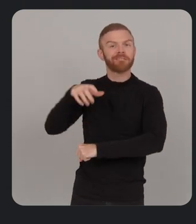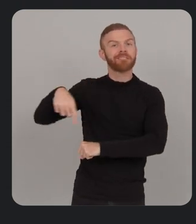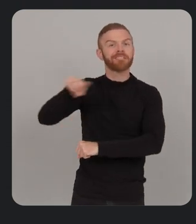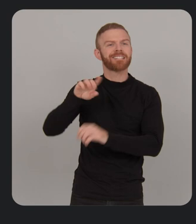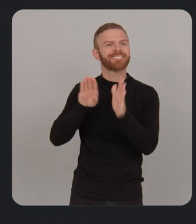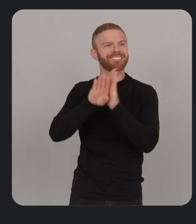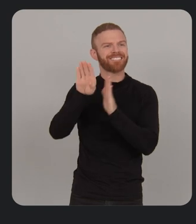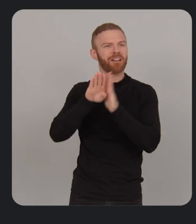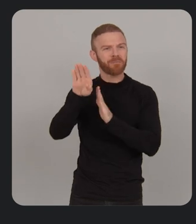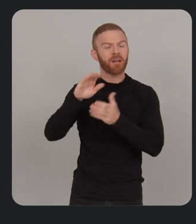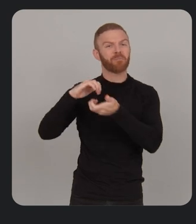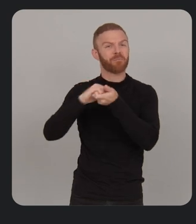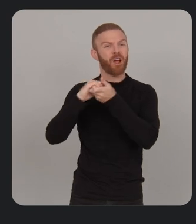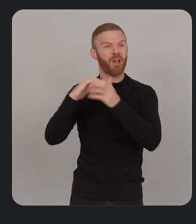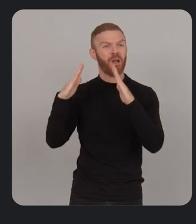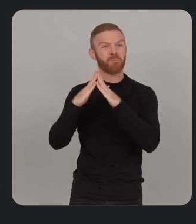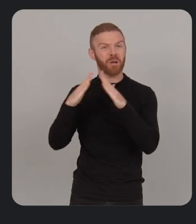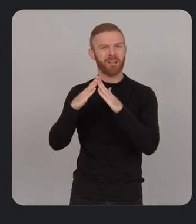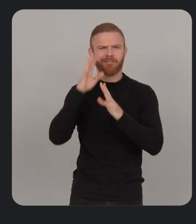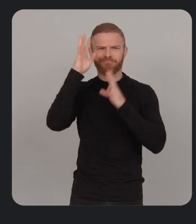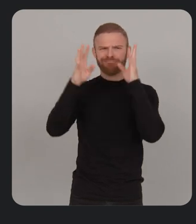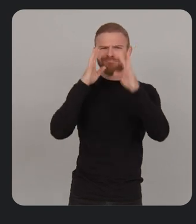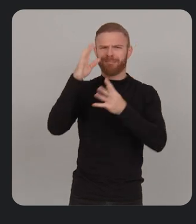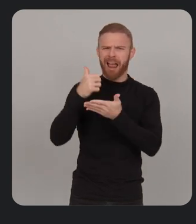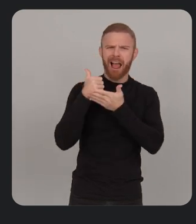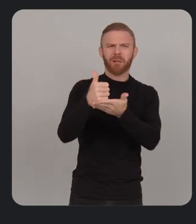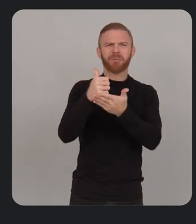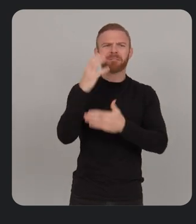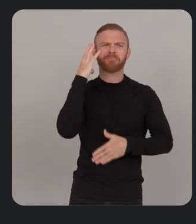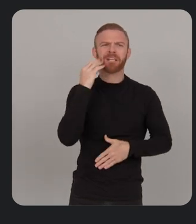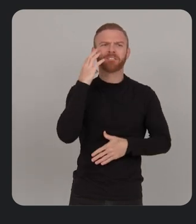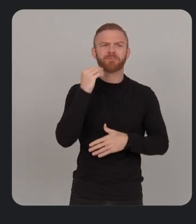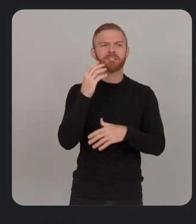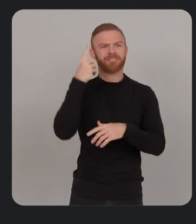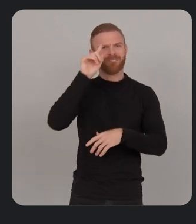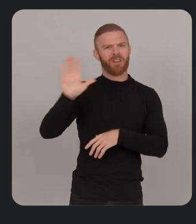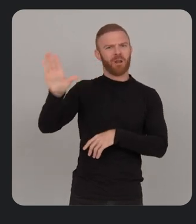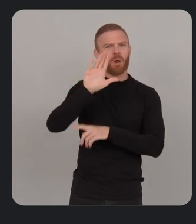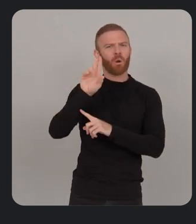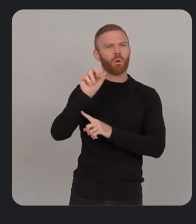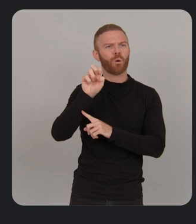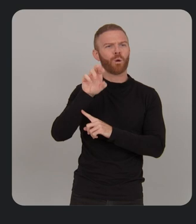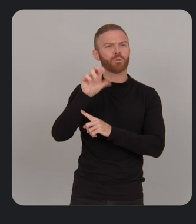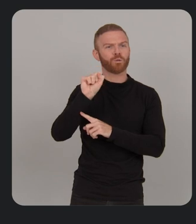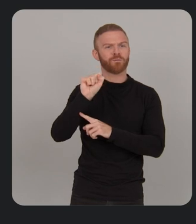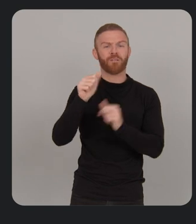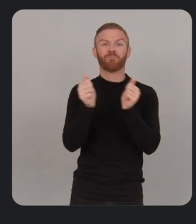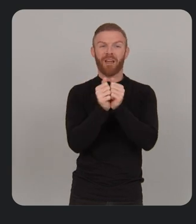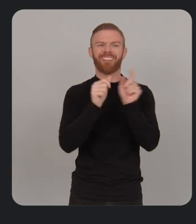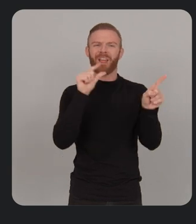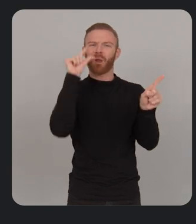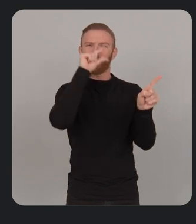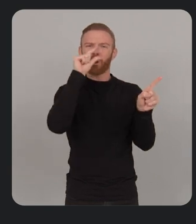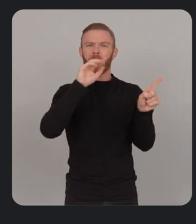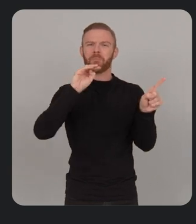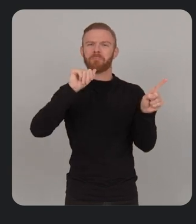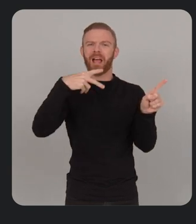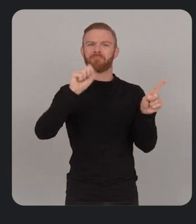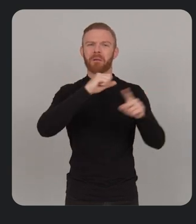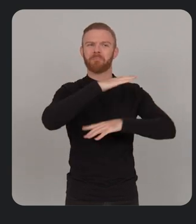empowering our developer and partner community to create more helpful experiences for their users with the Google Maps platform.